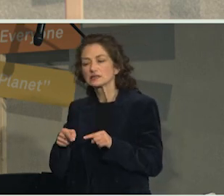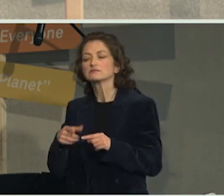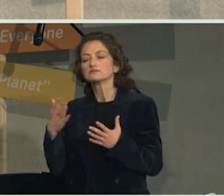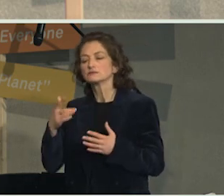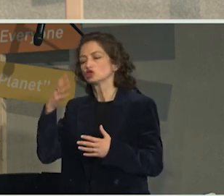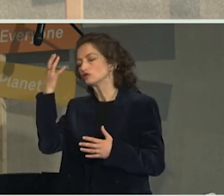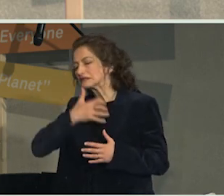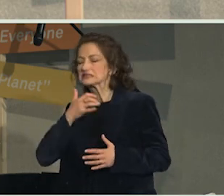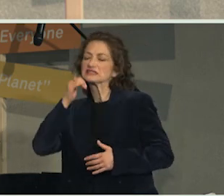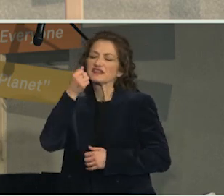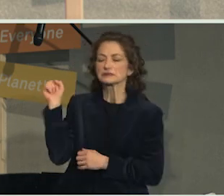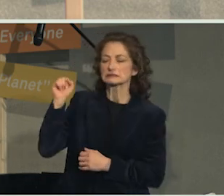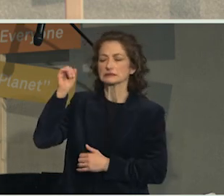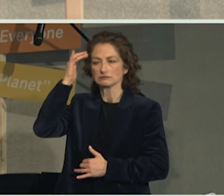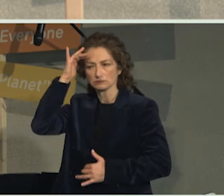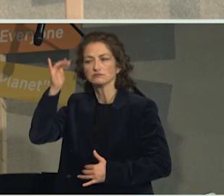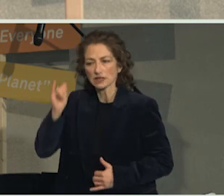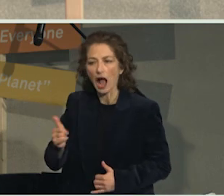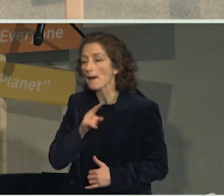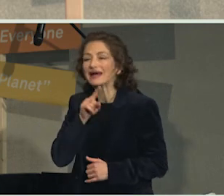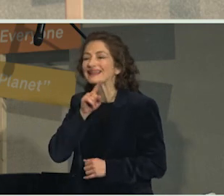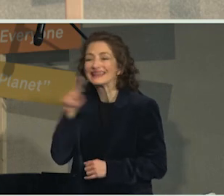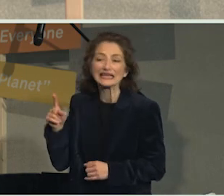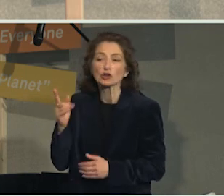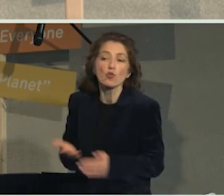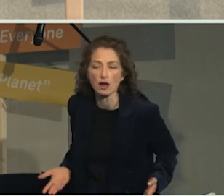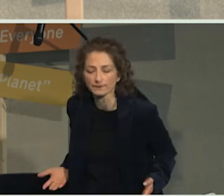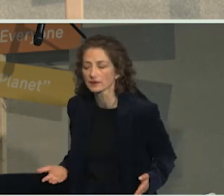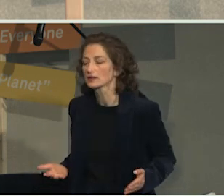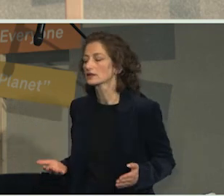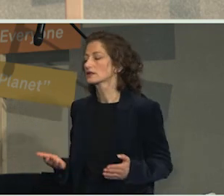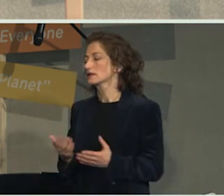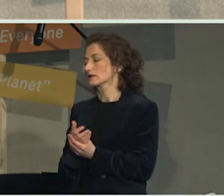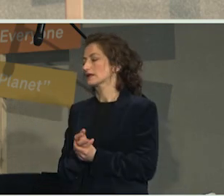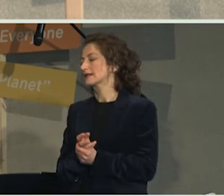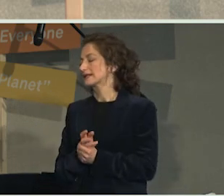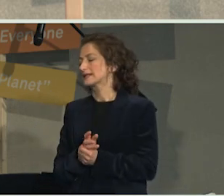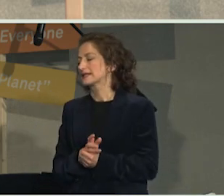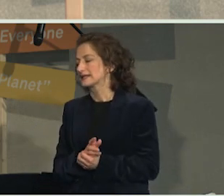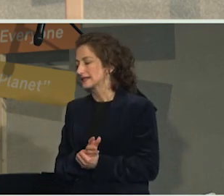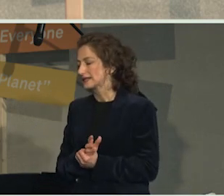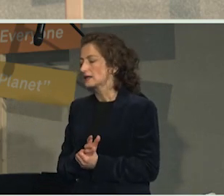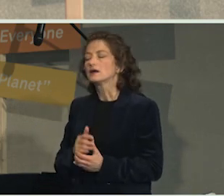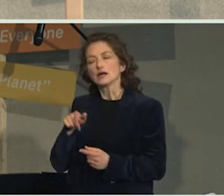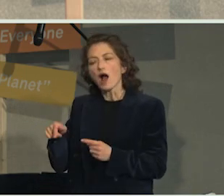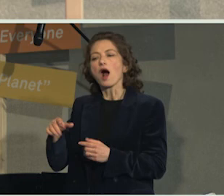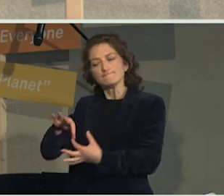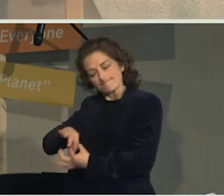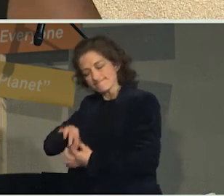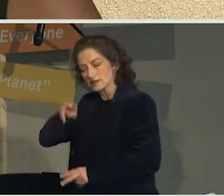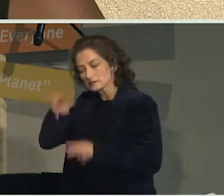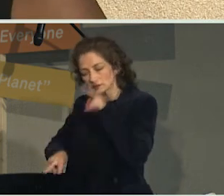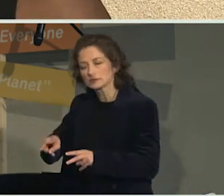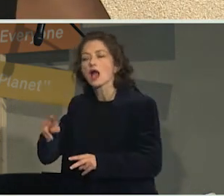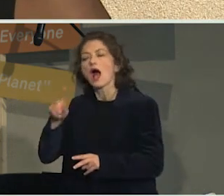but it's not only about Black women. It reflects encounters with the law, but it speaks far beyond juridical categories.